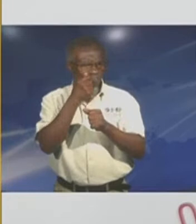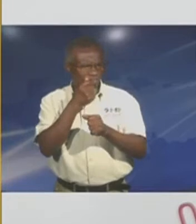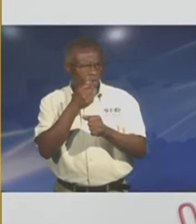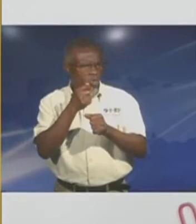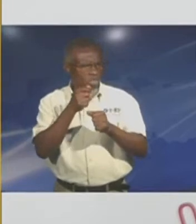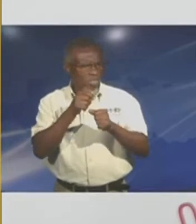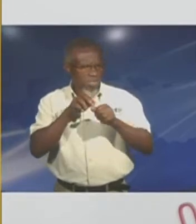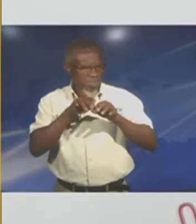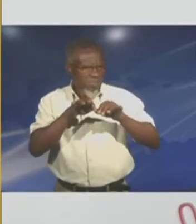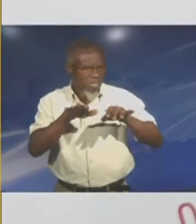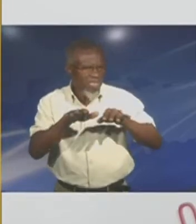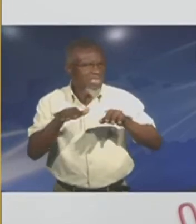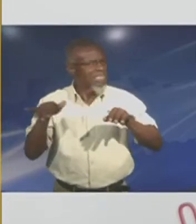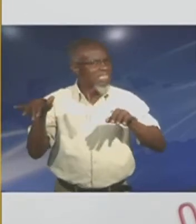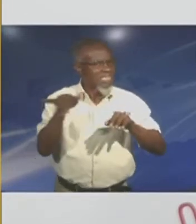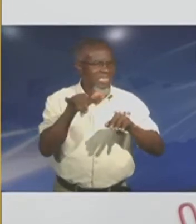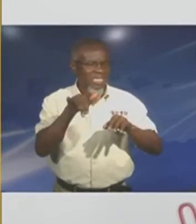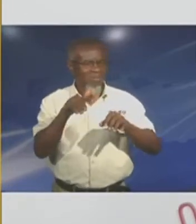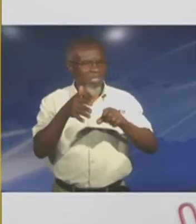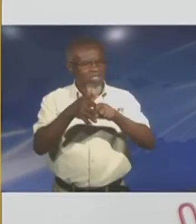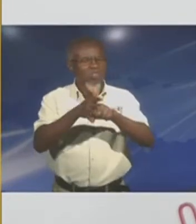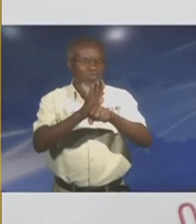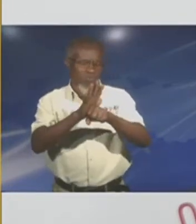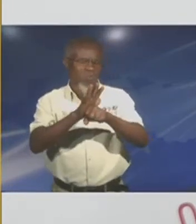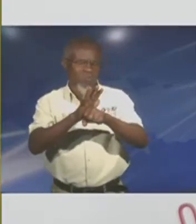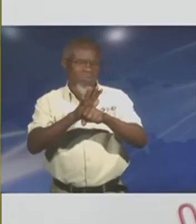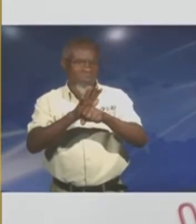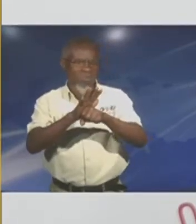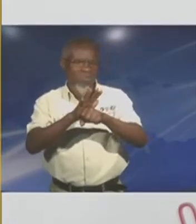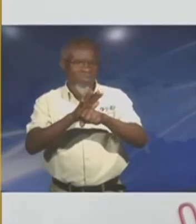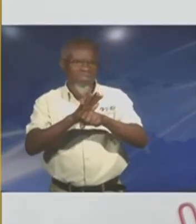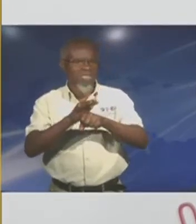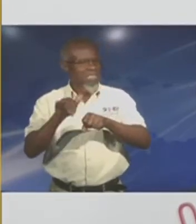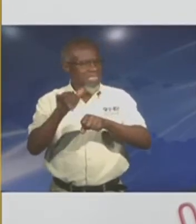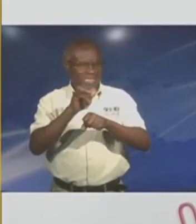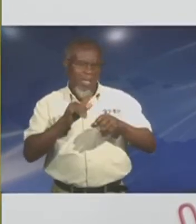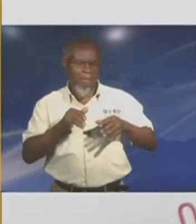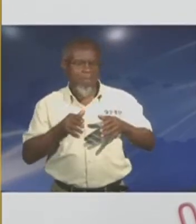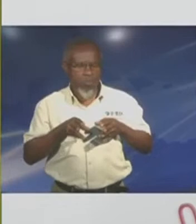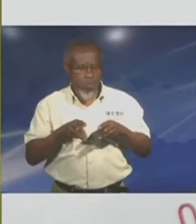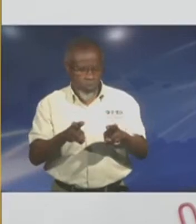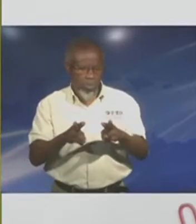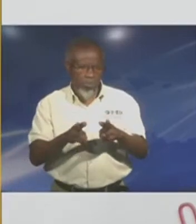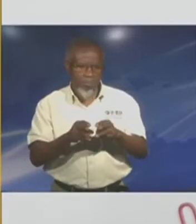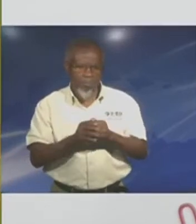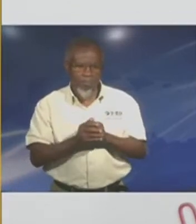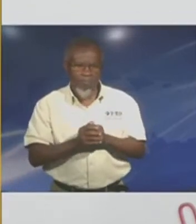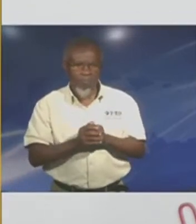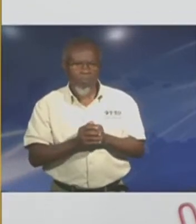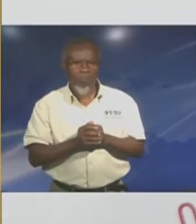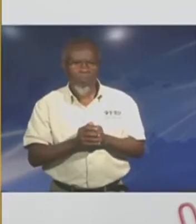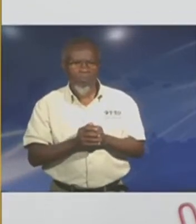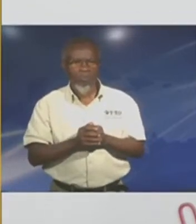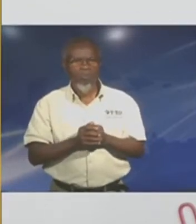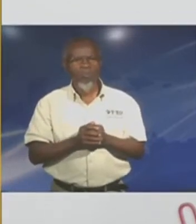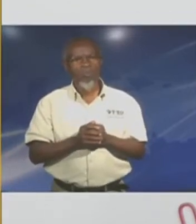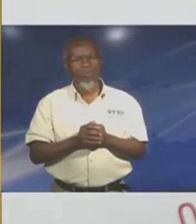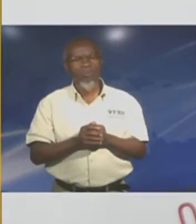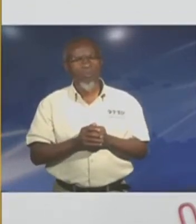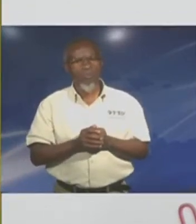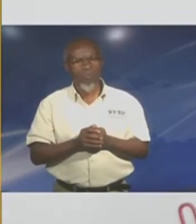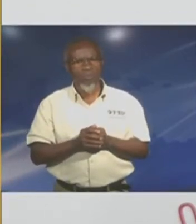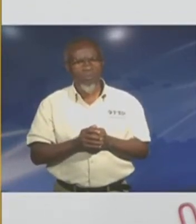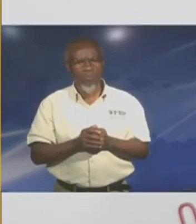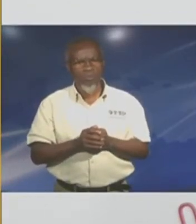see similar trends in influenza infections between about week 28 and week 36. So